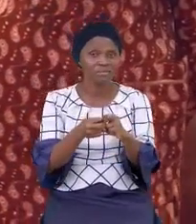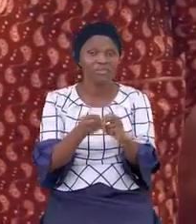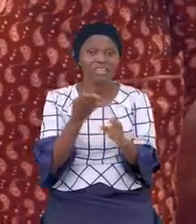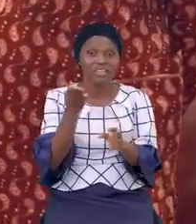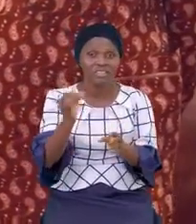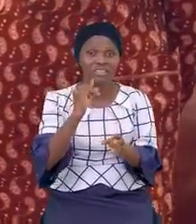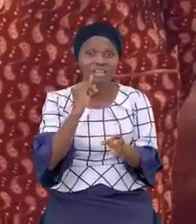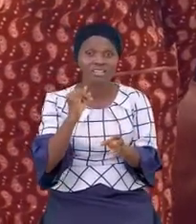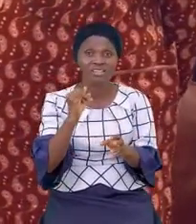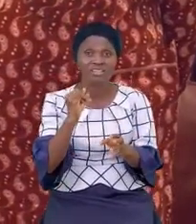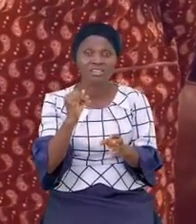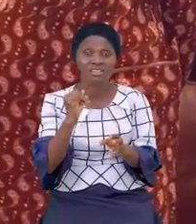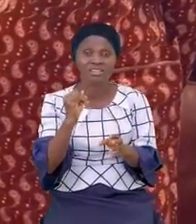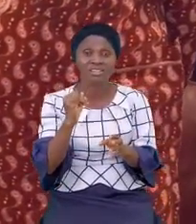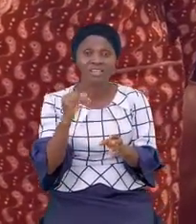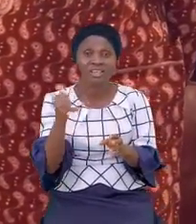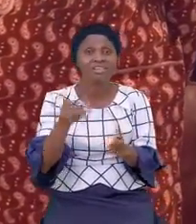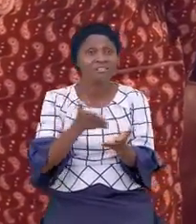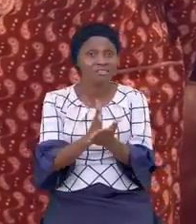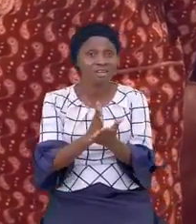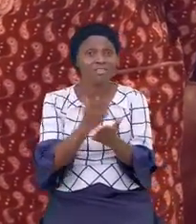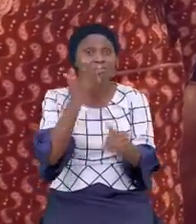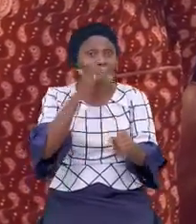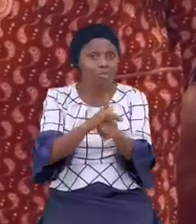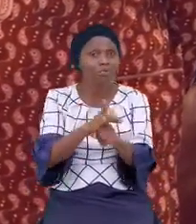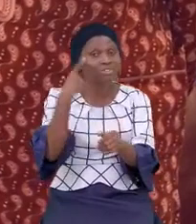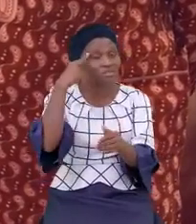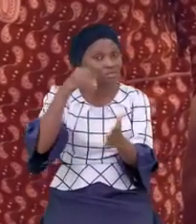there is an appropriate promise.